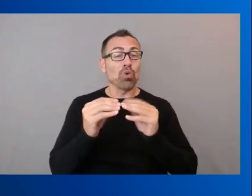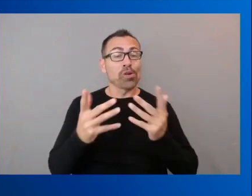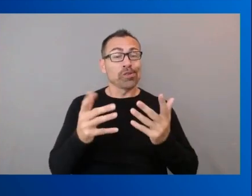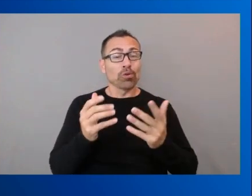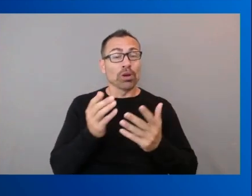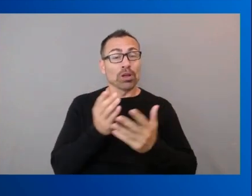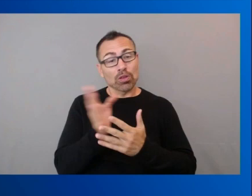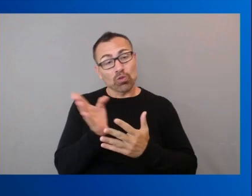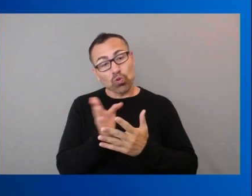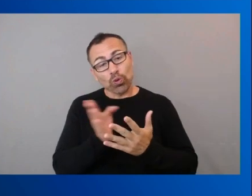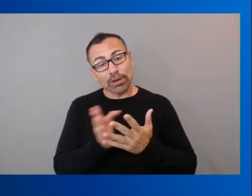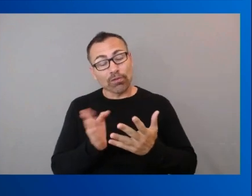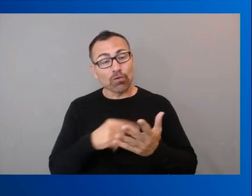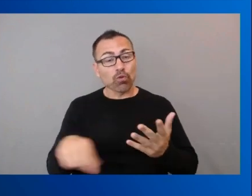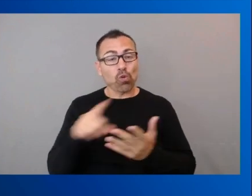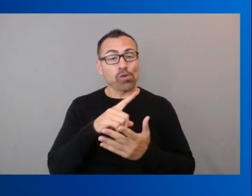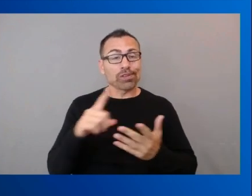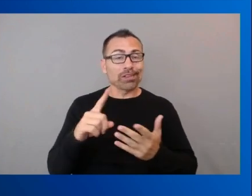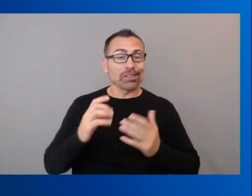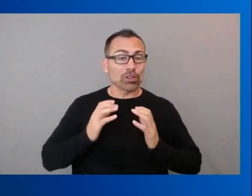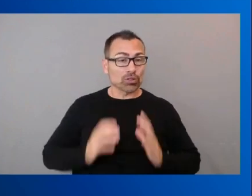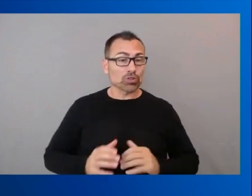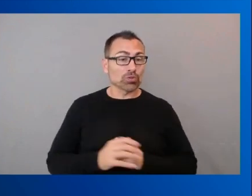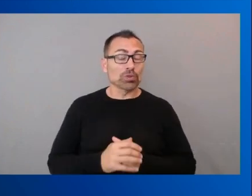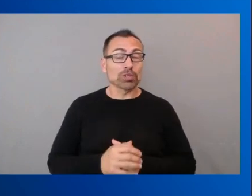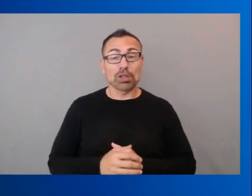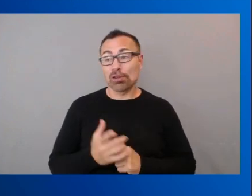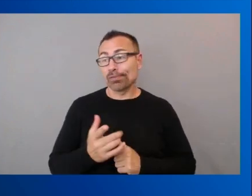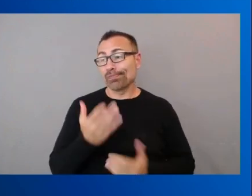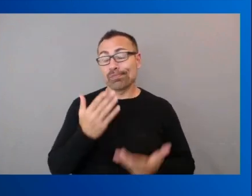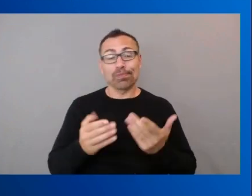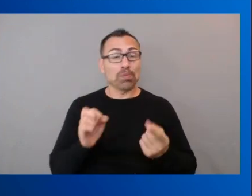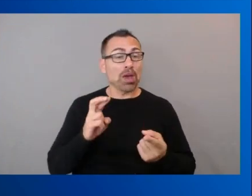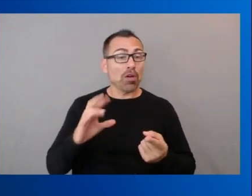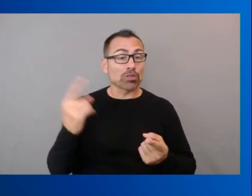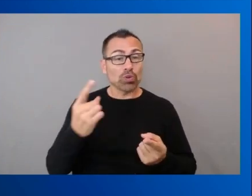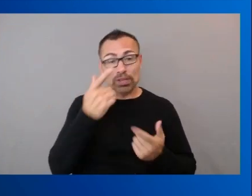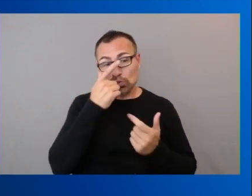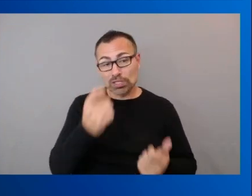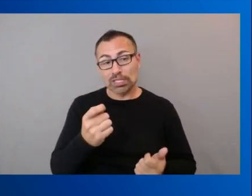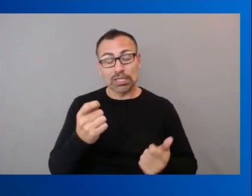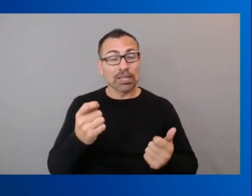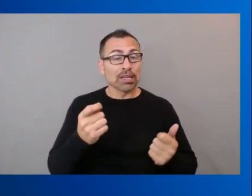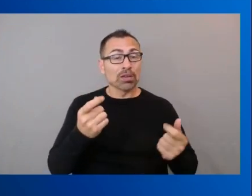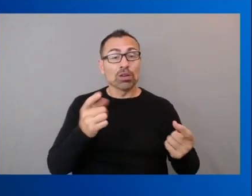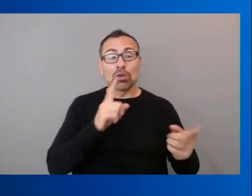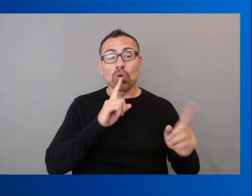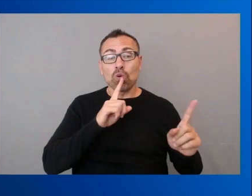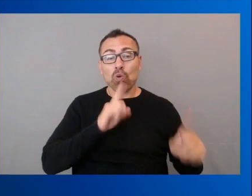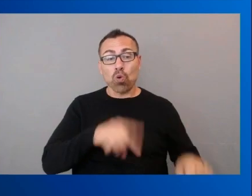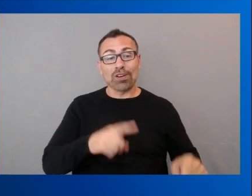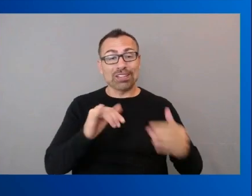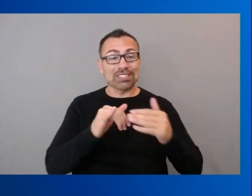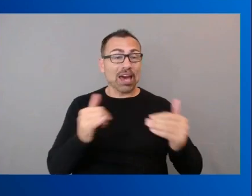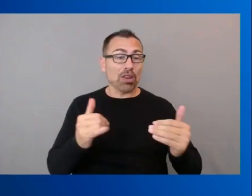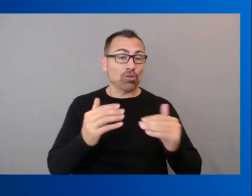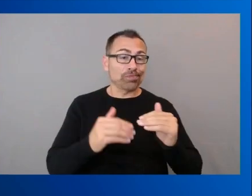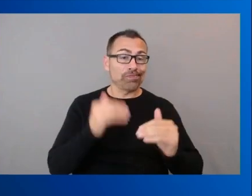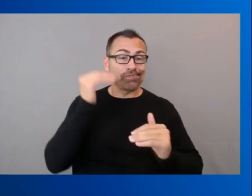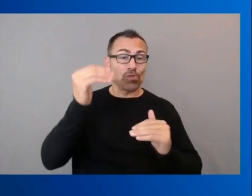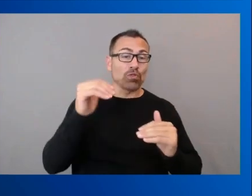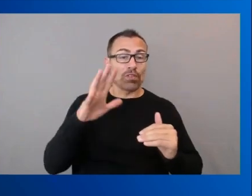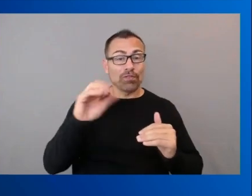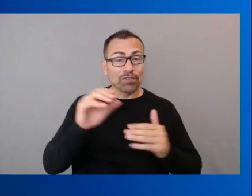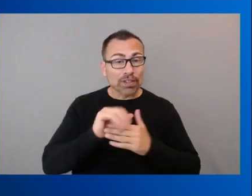say, I'm only interested in events or orders that are $50 or $100 or whatever else. So I have more information. But